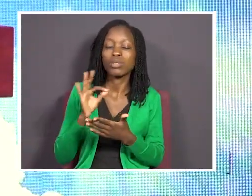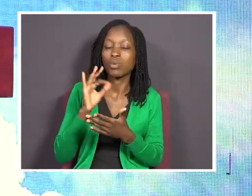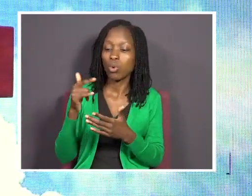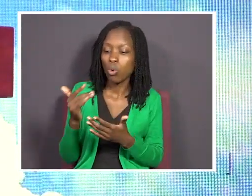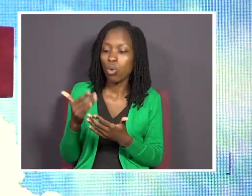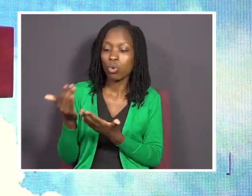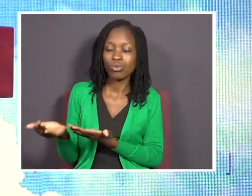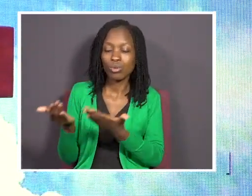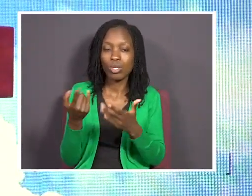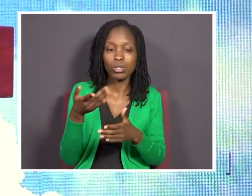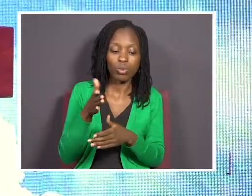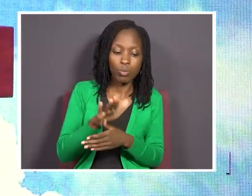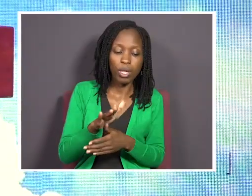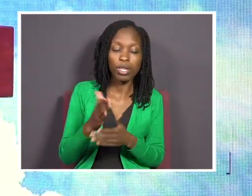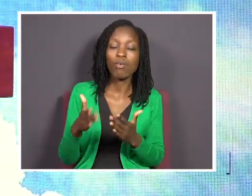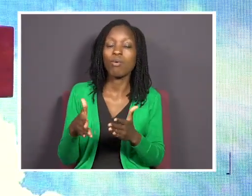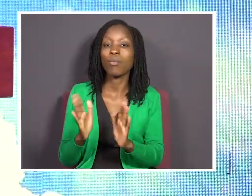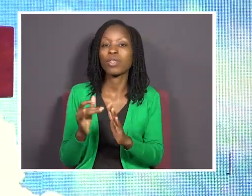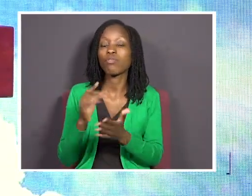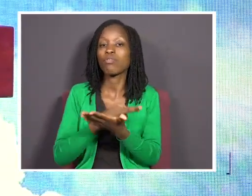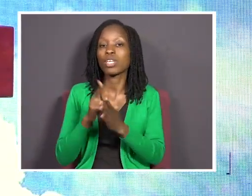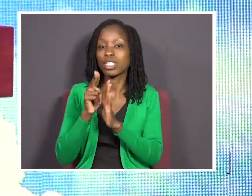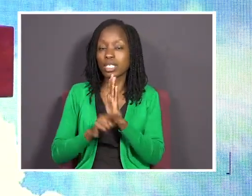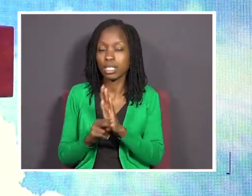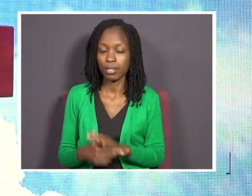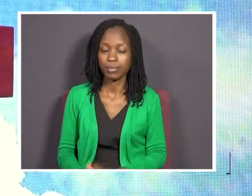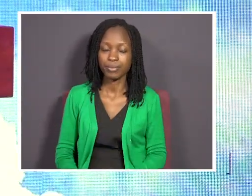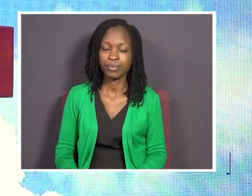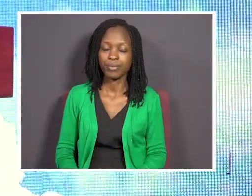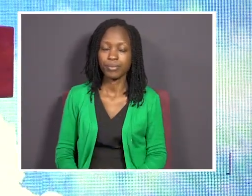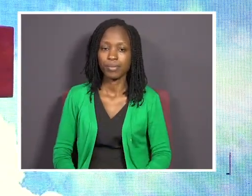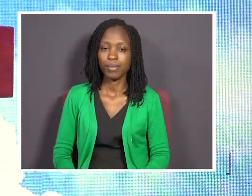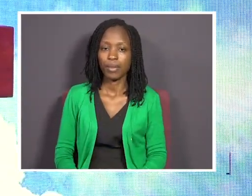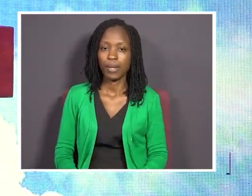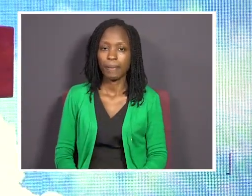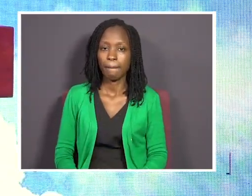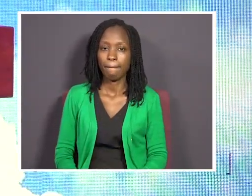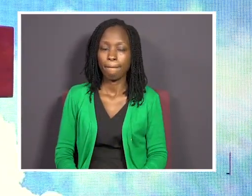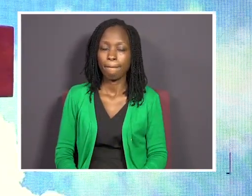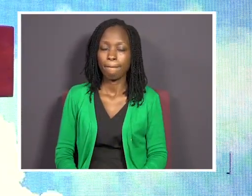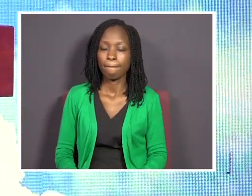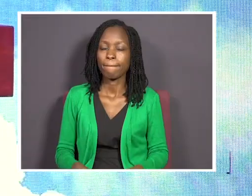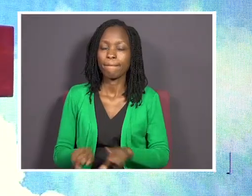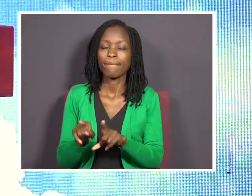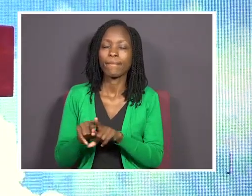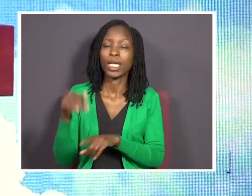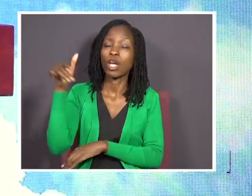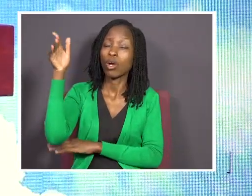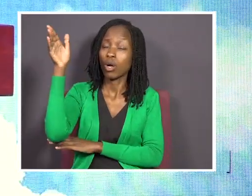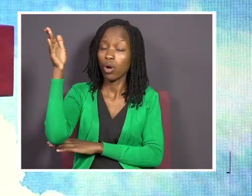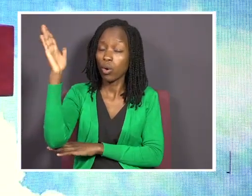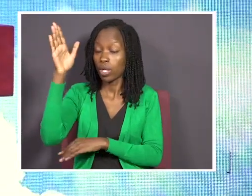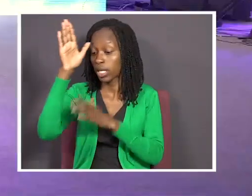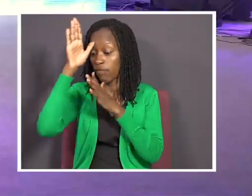paths of righteousness and to the paths of godliness. Brothers and sisters, this Godhead is to